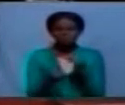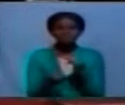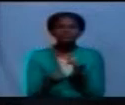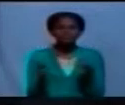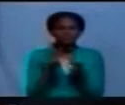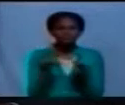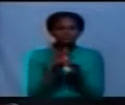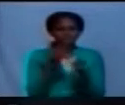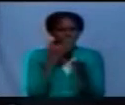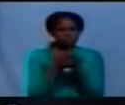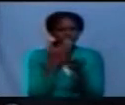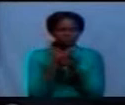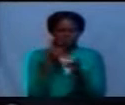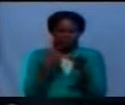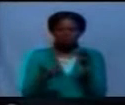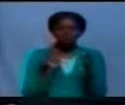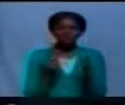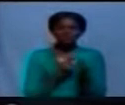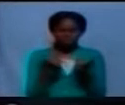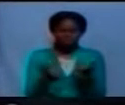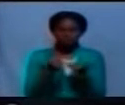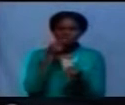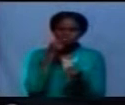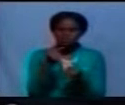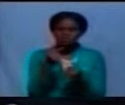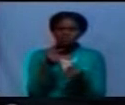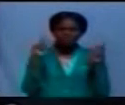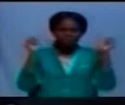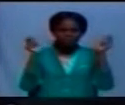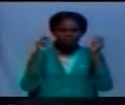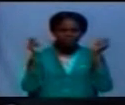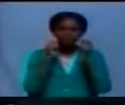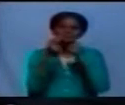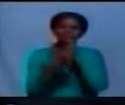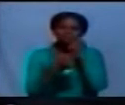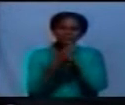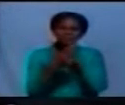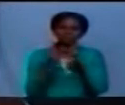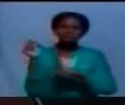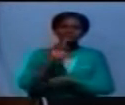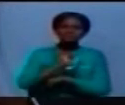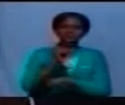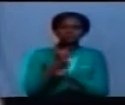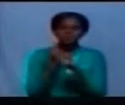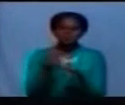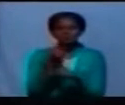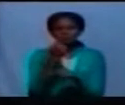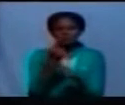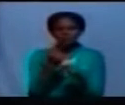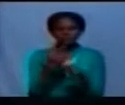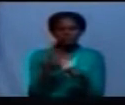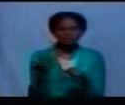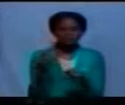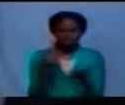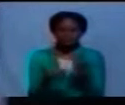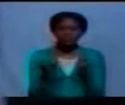right. What we are now saying is that celebrating the Savings Day should just be one of those by-side of